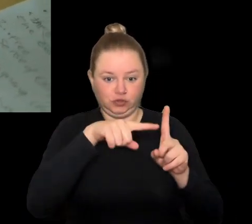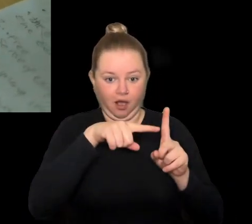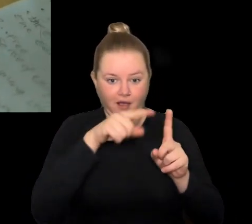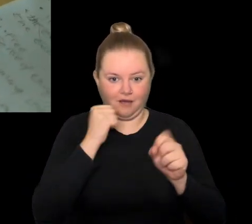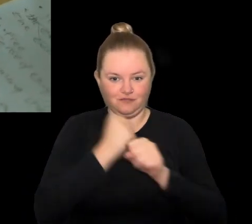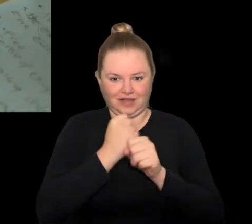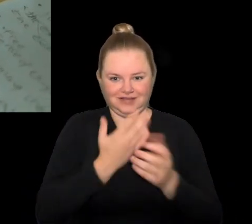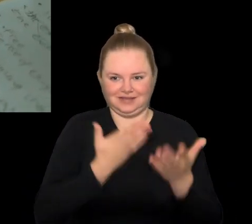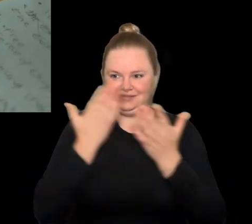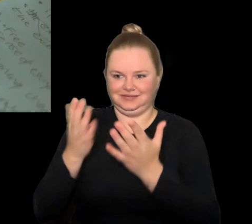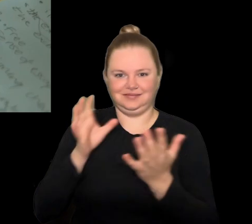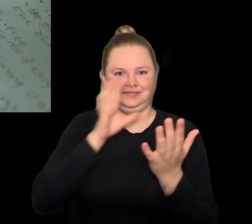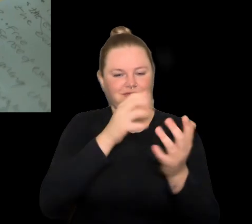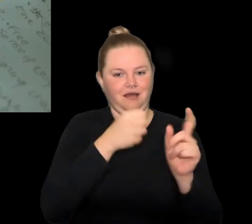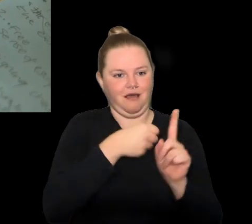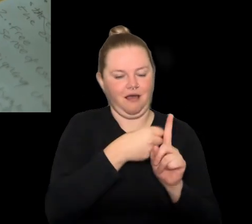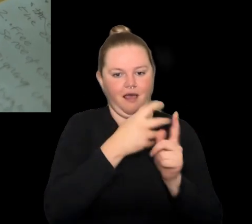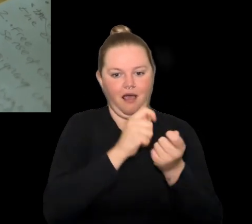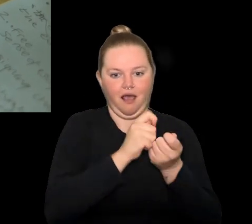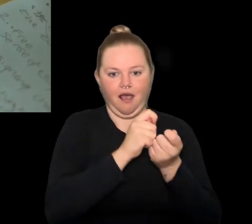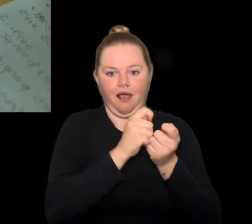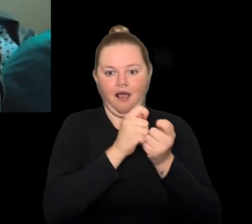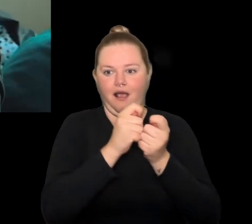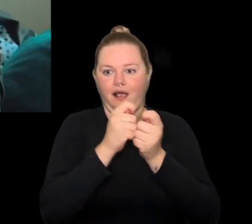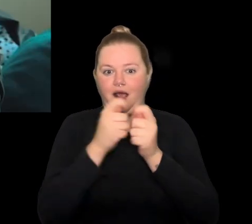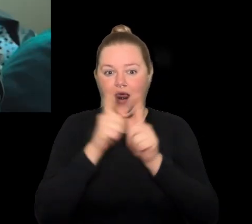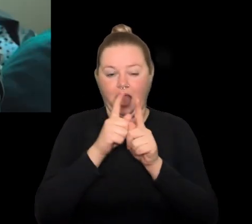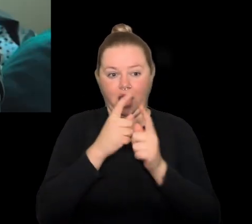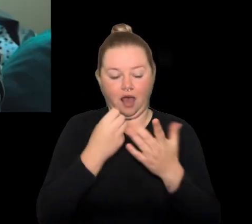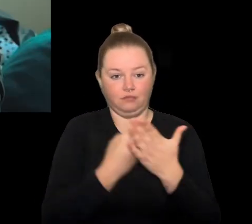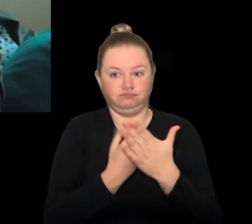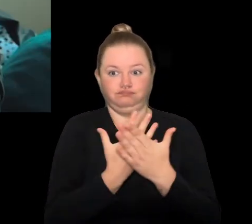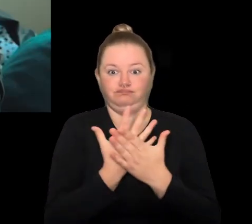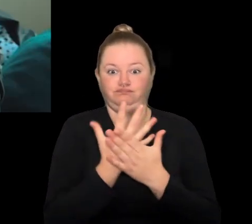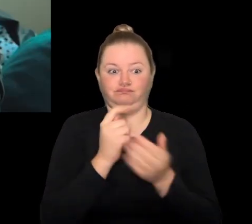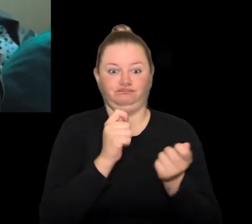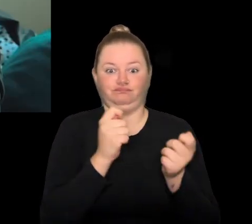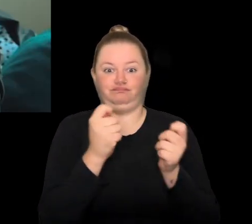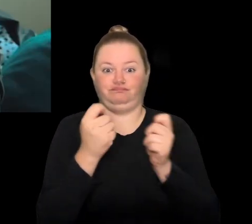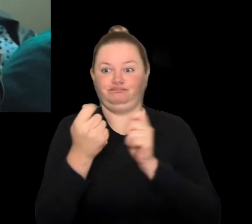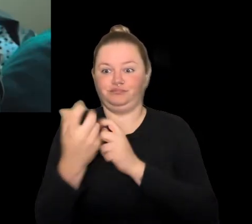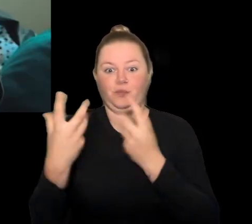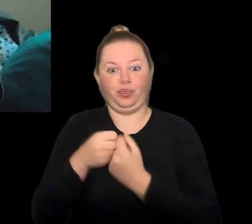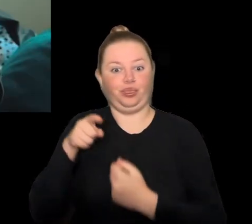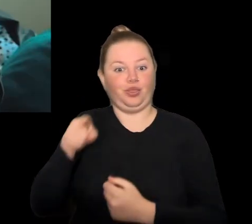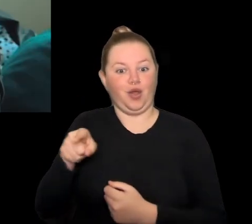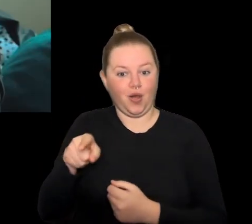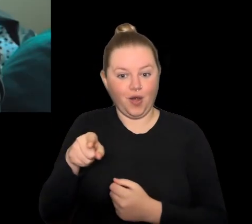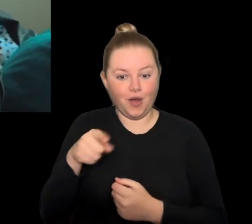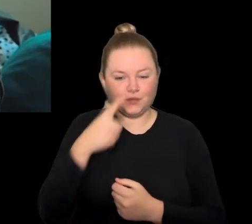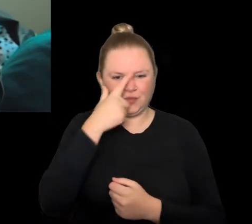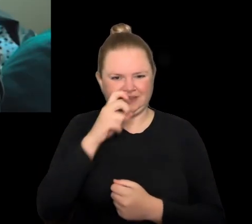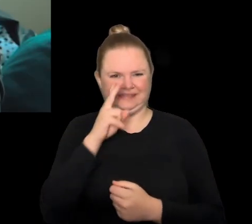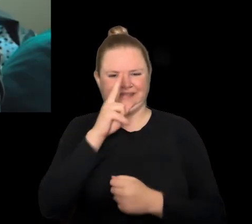she let granddad have to the way she has now, and it's like they've matured with her.